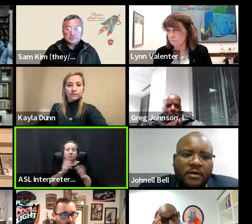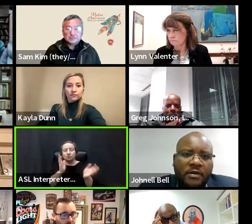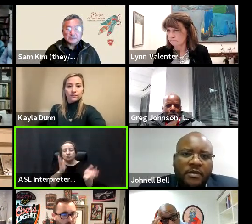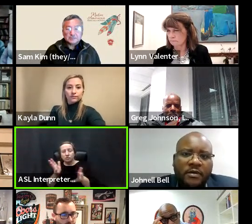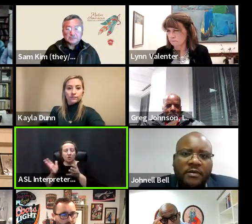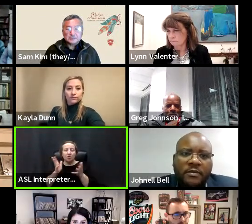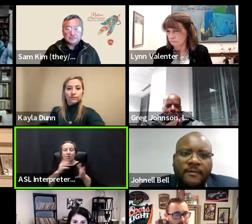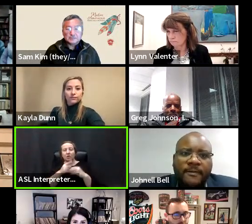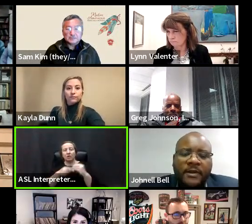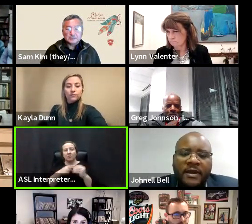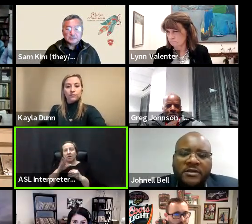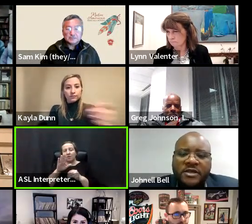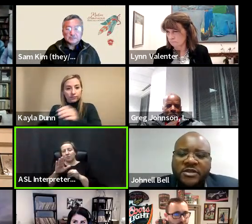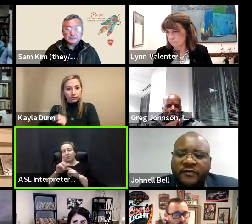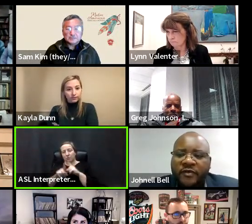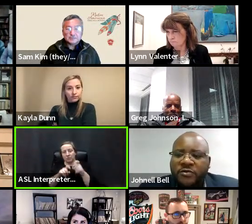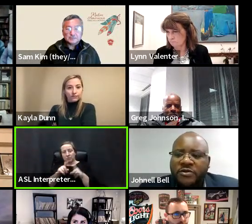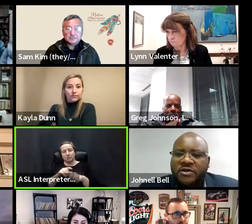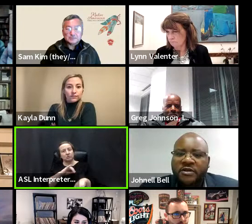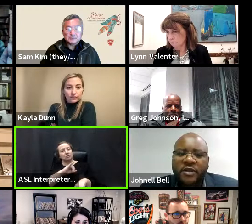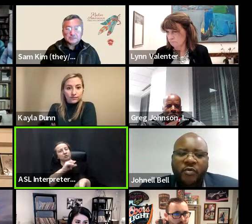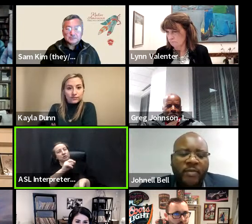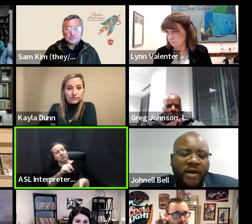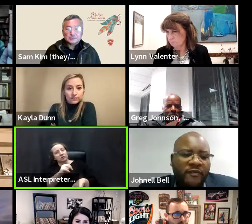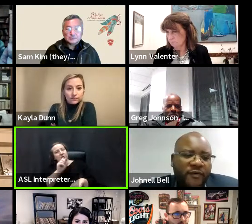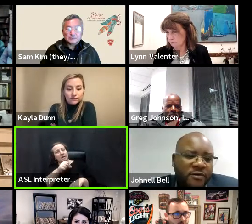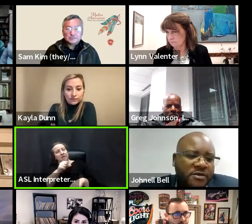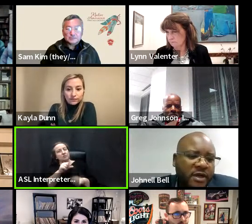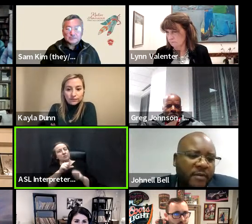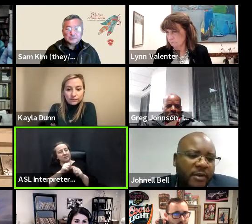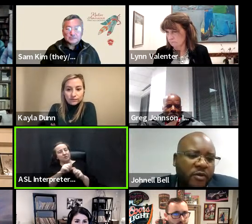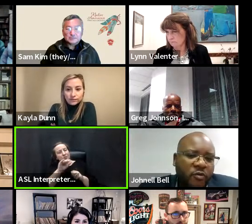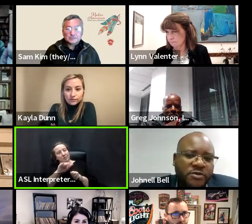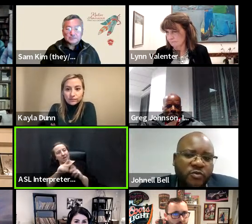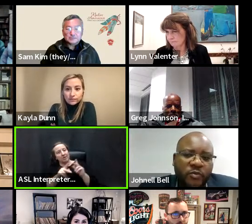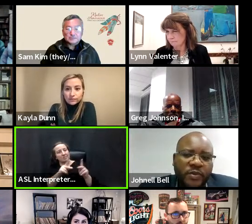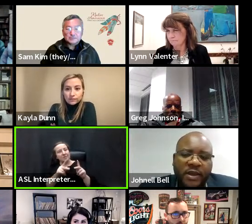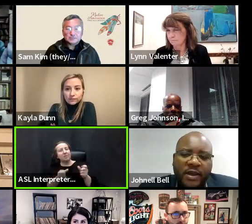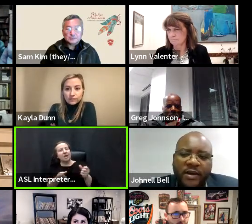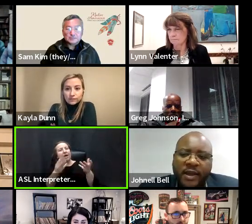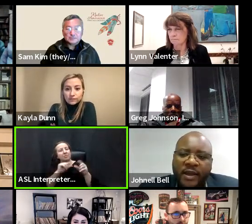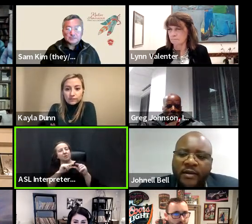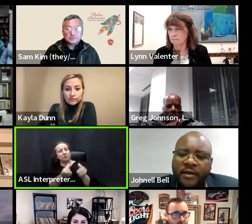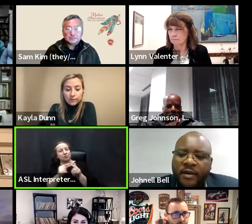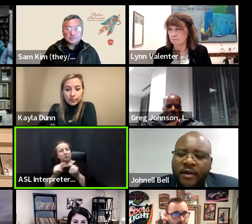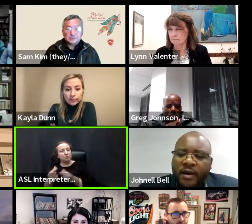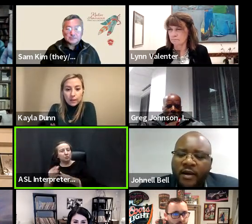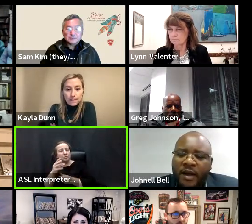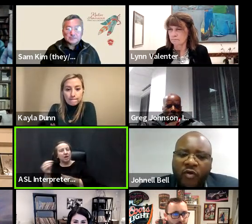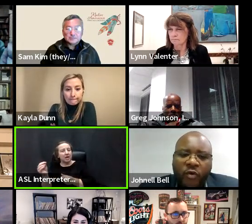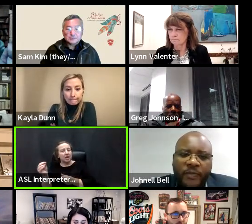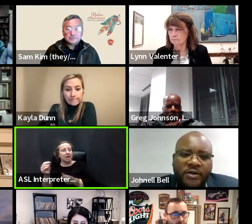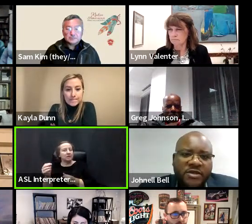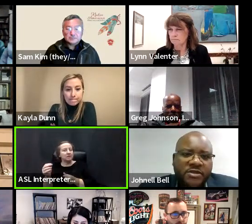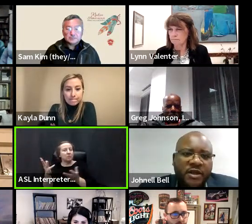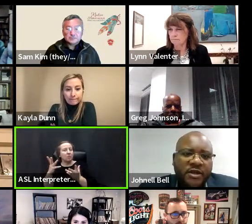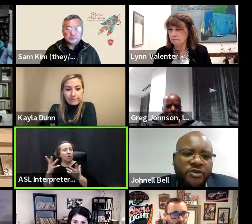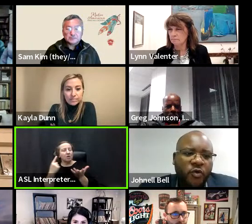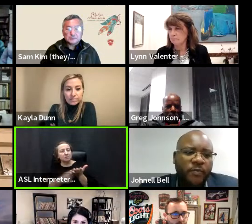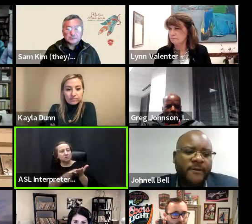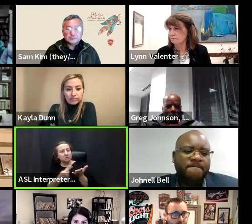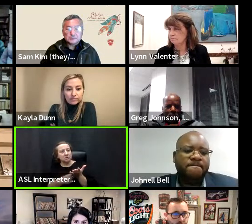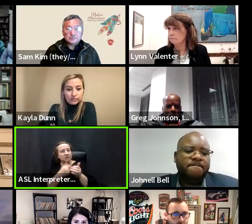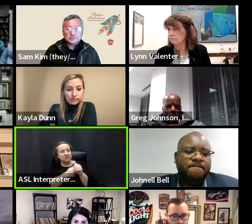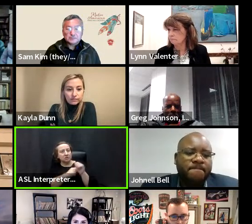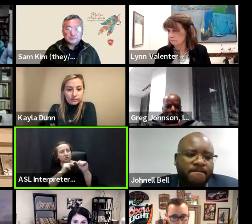about some questions. Yeah, Jason, if you'll just continue, remind folks how many groups we'll be in and kind of what we'll be discussing in